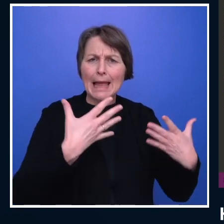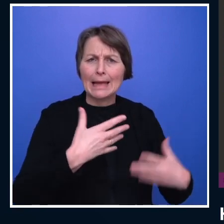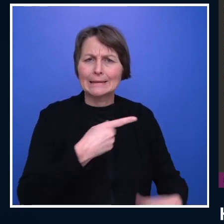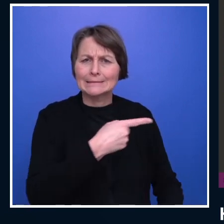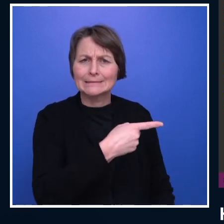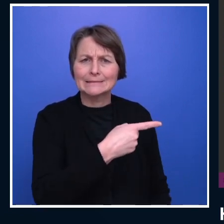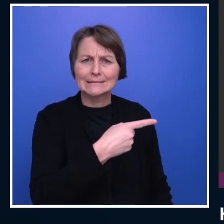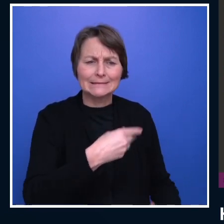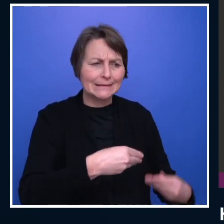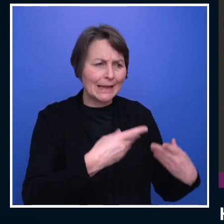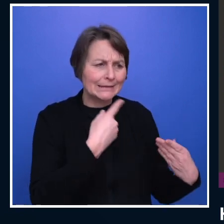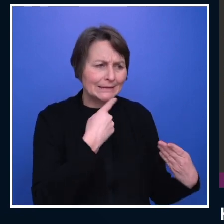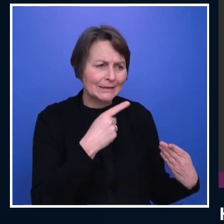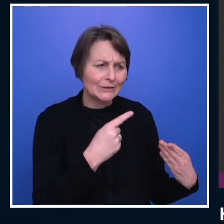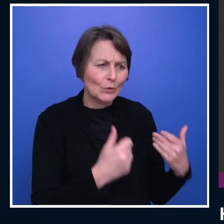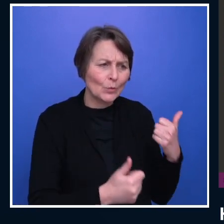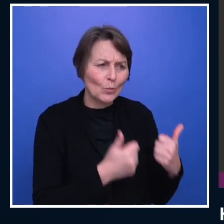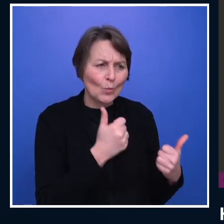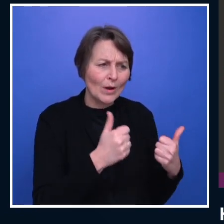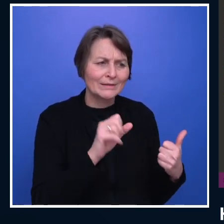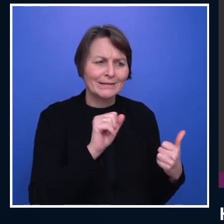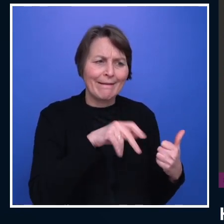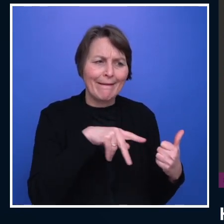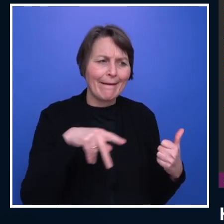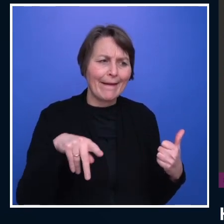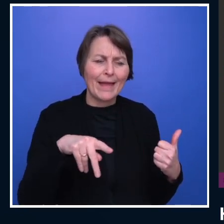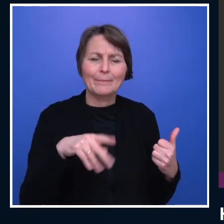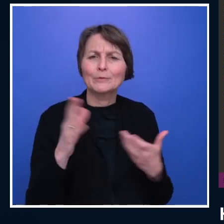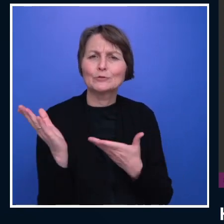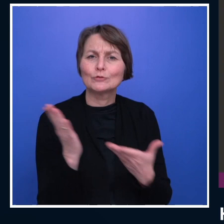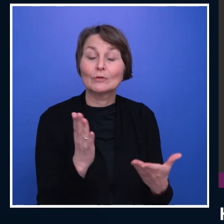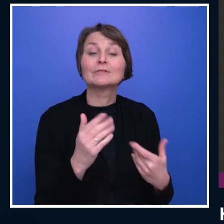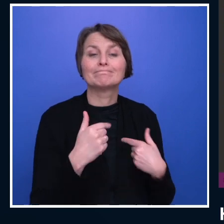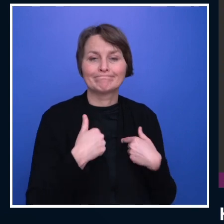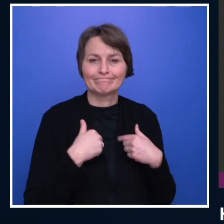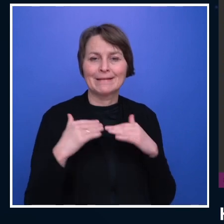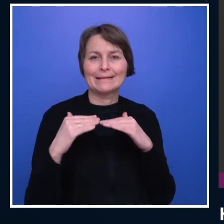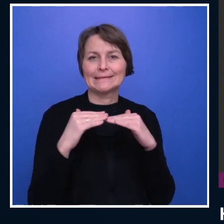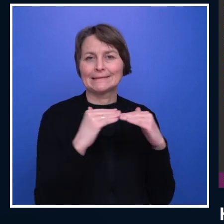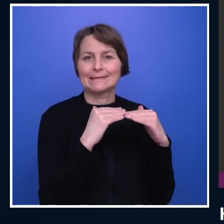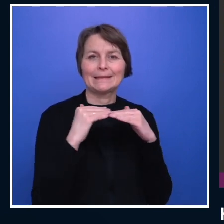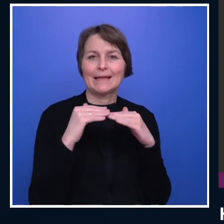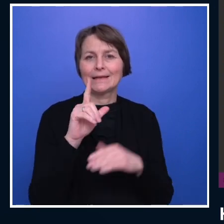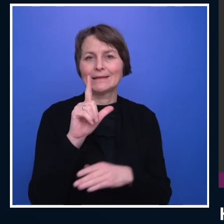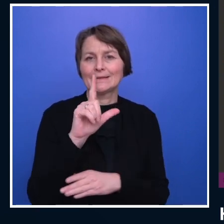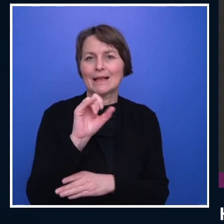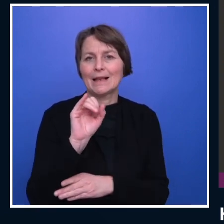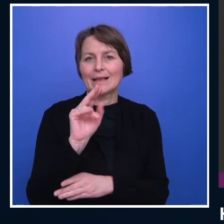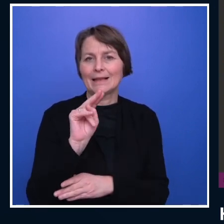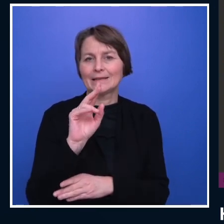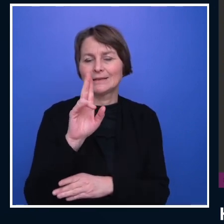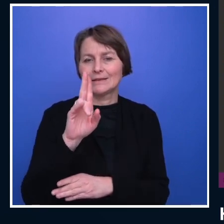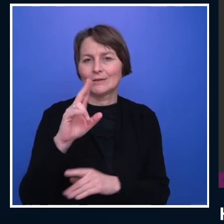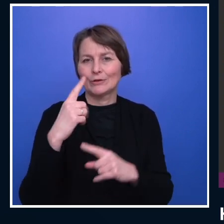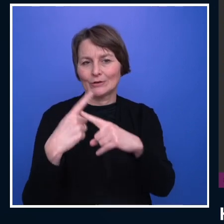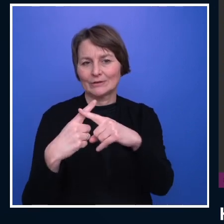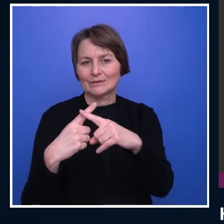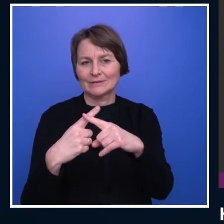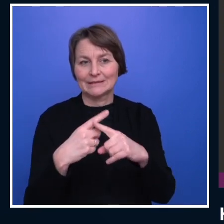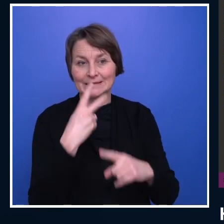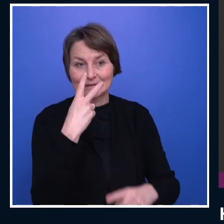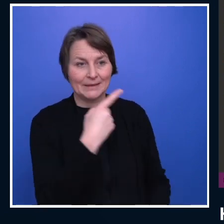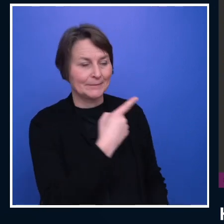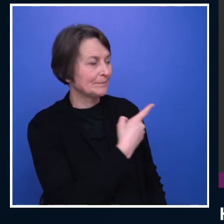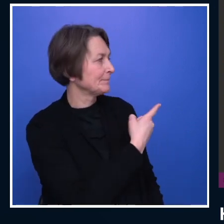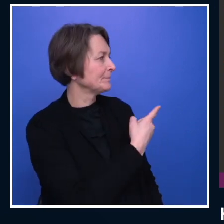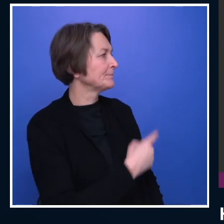one, which if I go into Hanselman, it's core Linux, and we go and look at our log. Let's see if